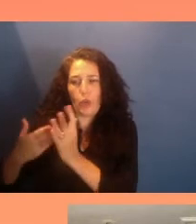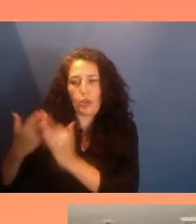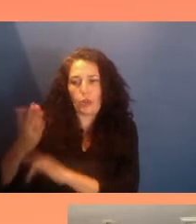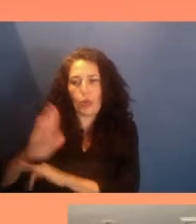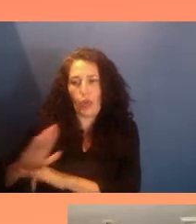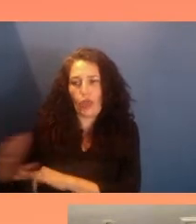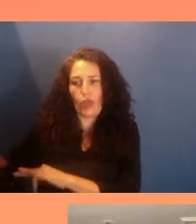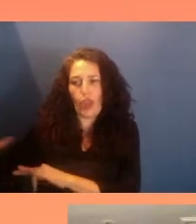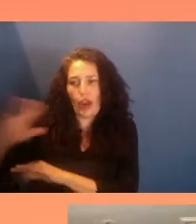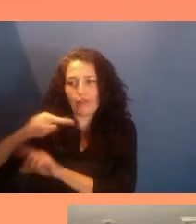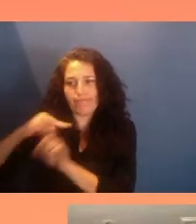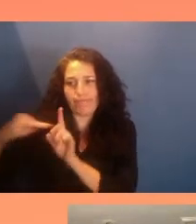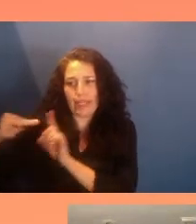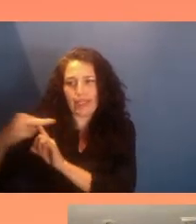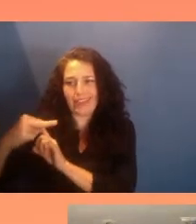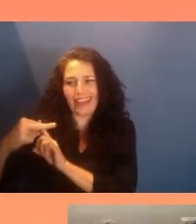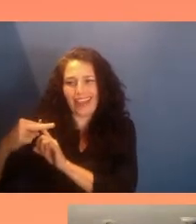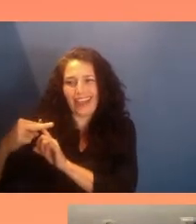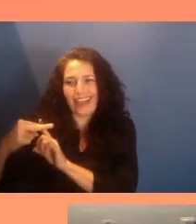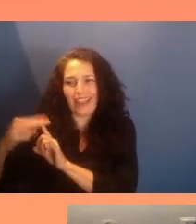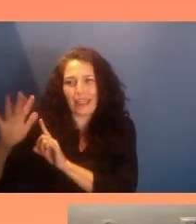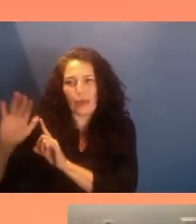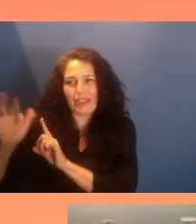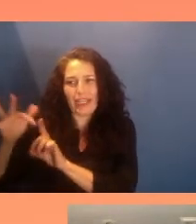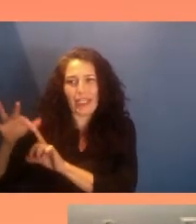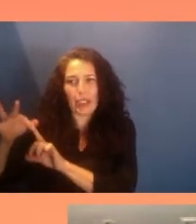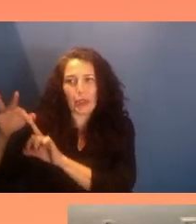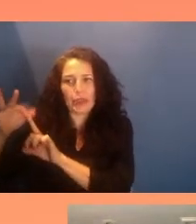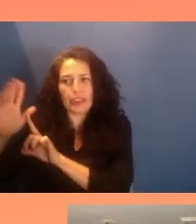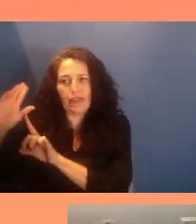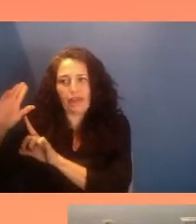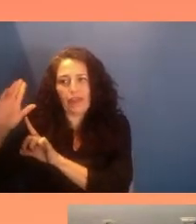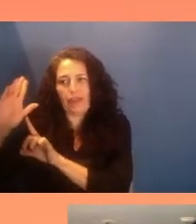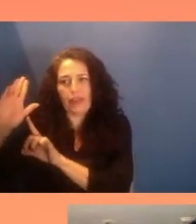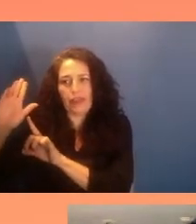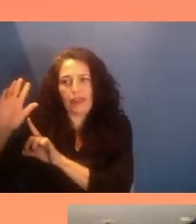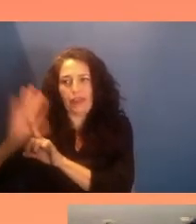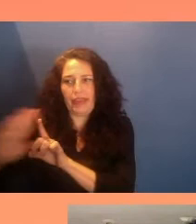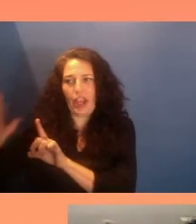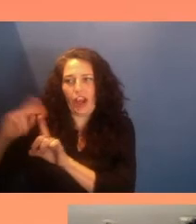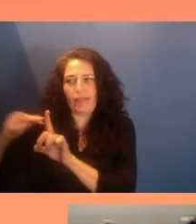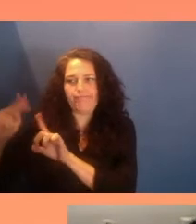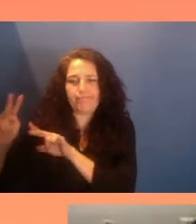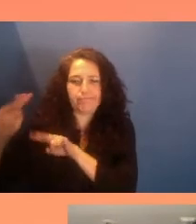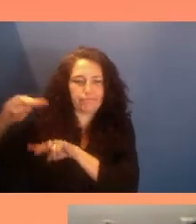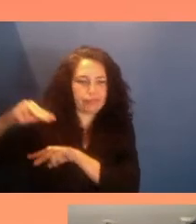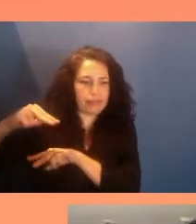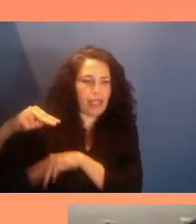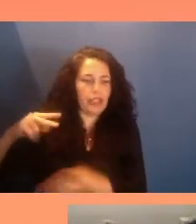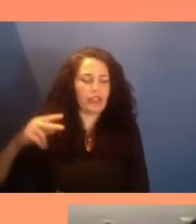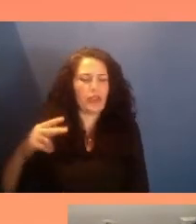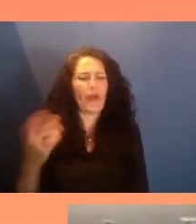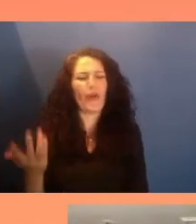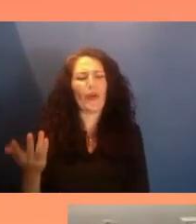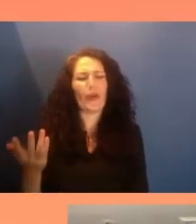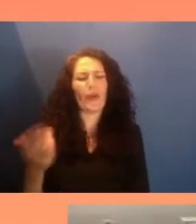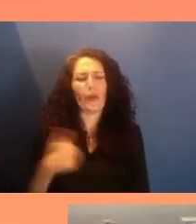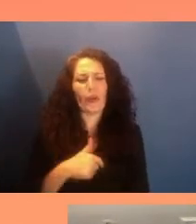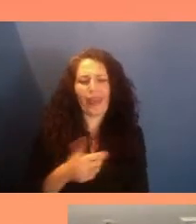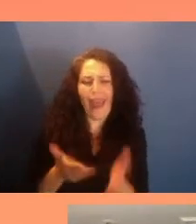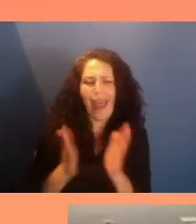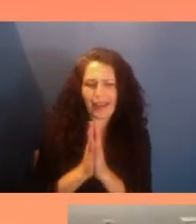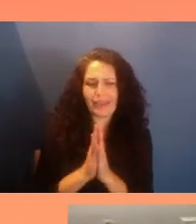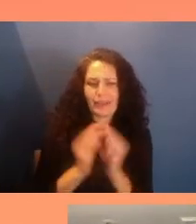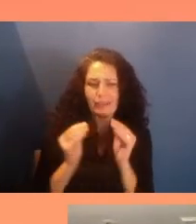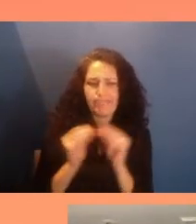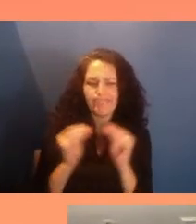through a specific lens, which ends up being an exclusive lens. And I think the ask